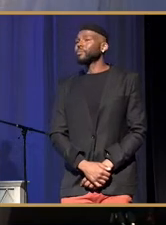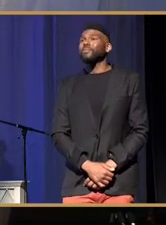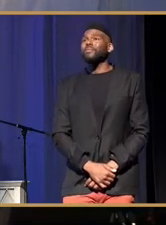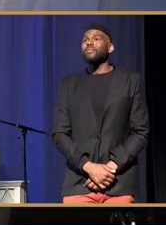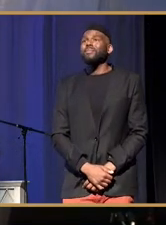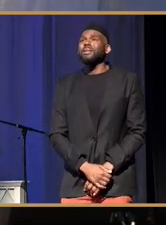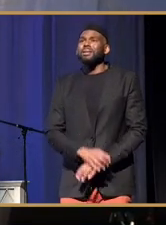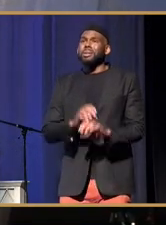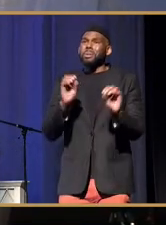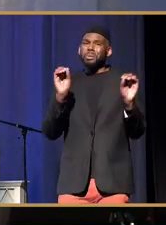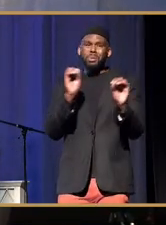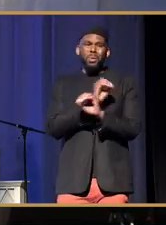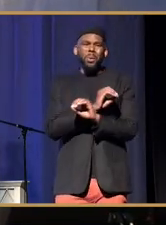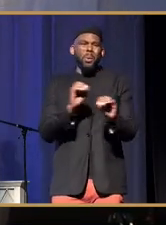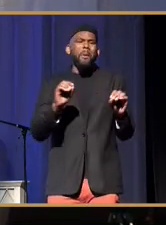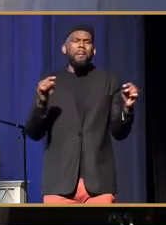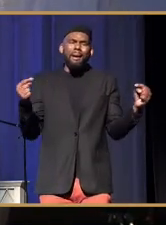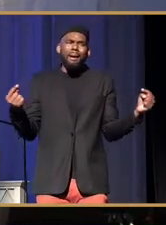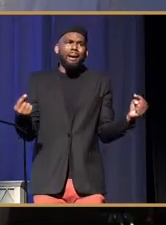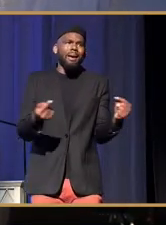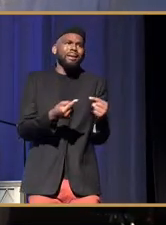There's no pain,